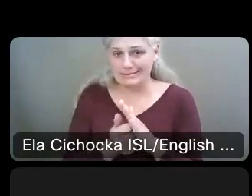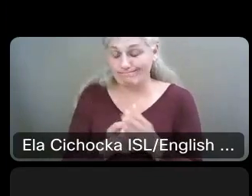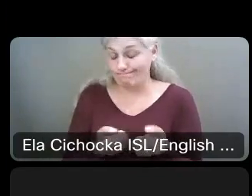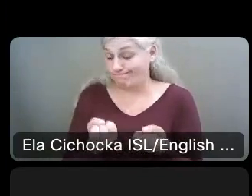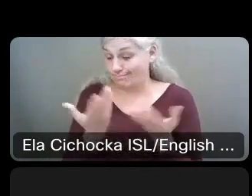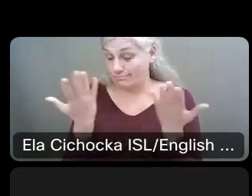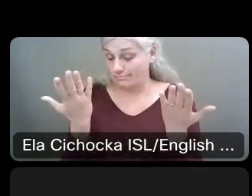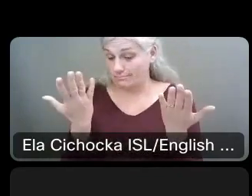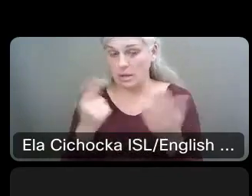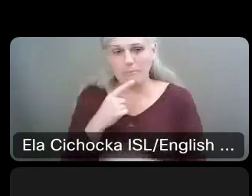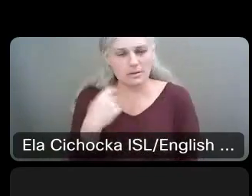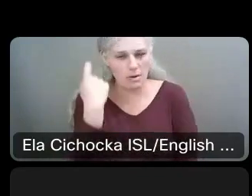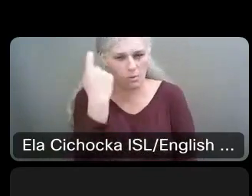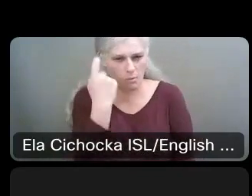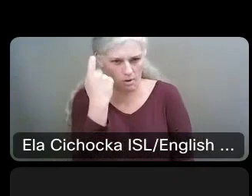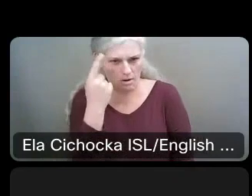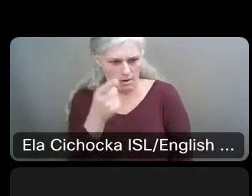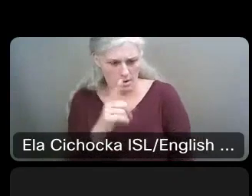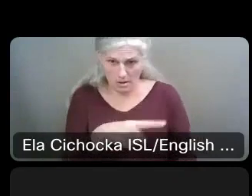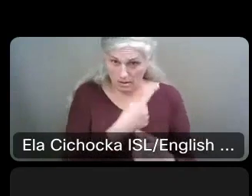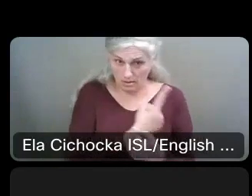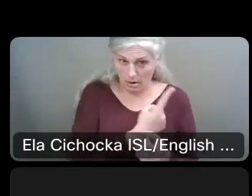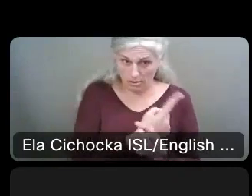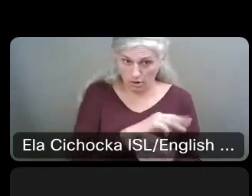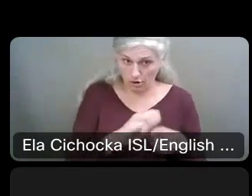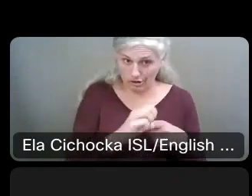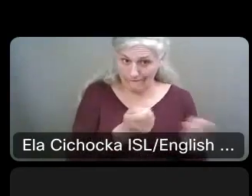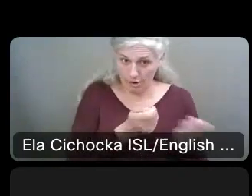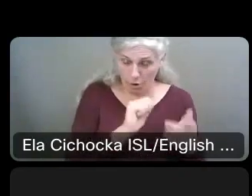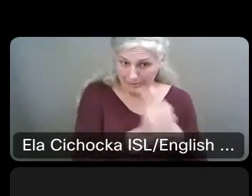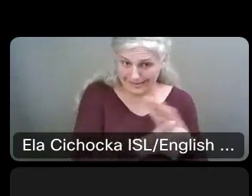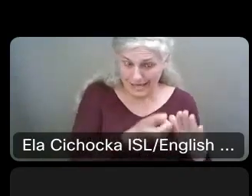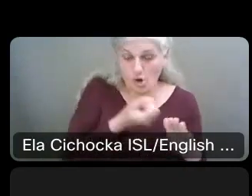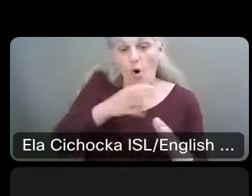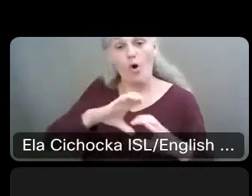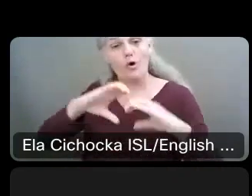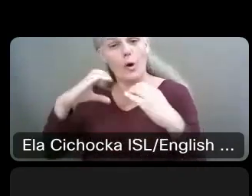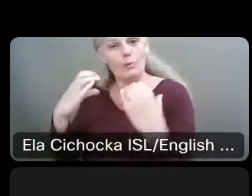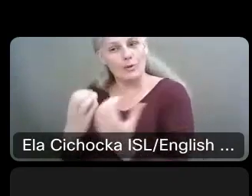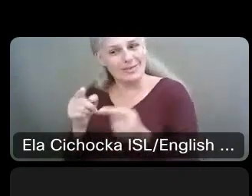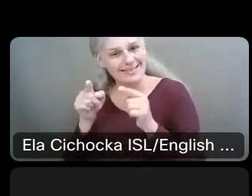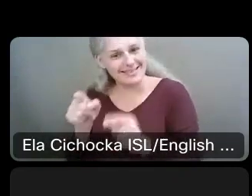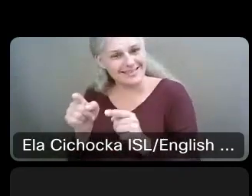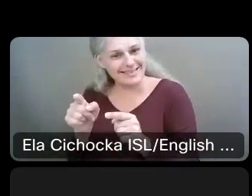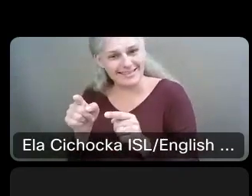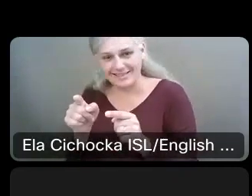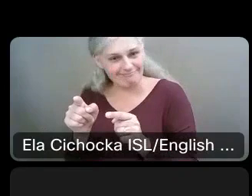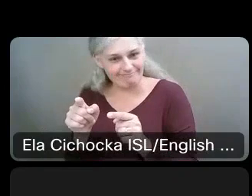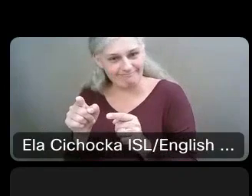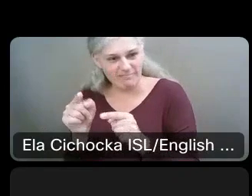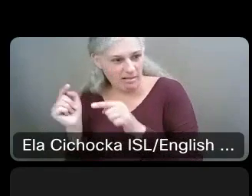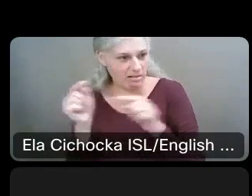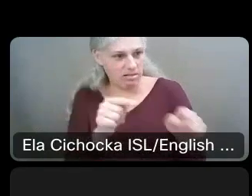But I wonder, was it the daughter who ran out of coping skills, or was it the community that loaded too much onto